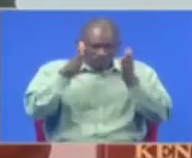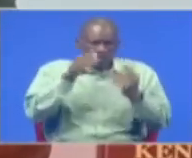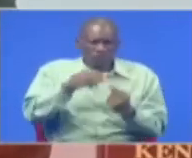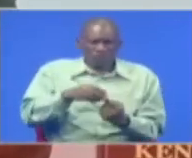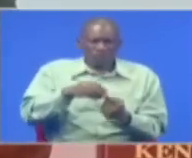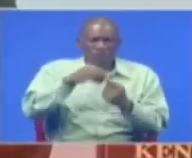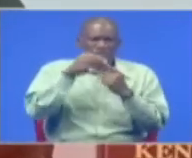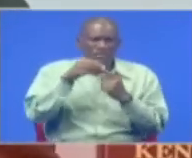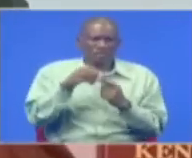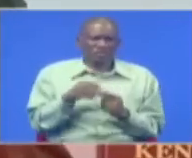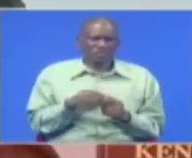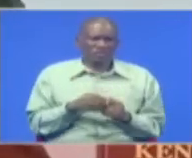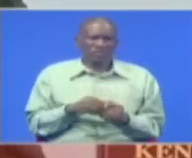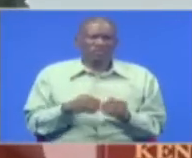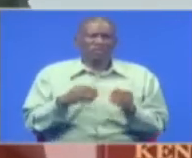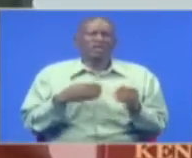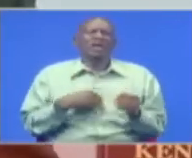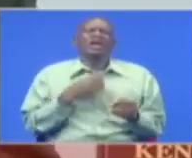specialization.